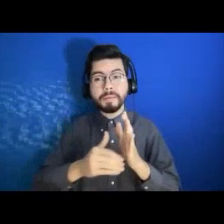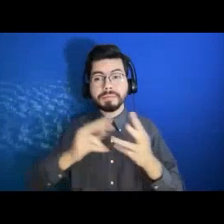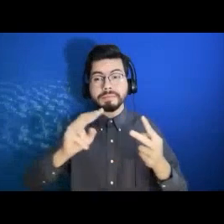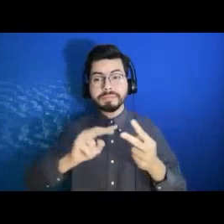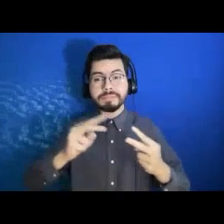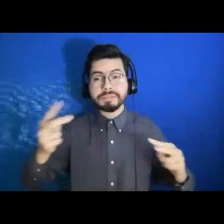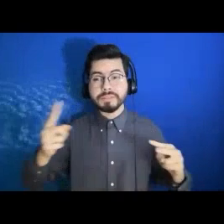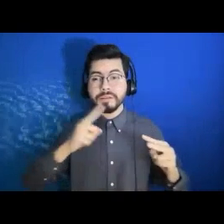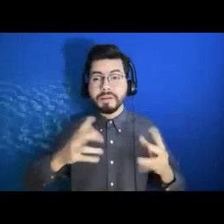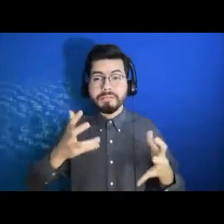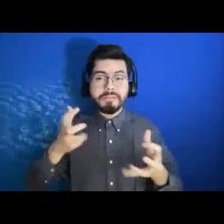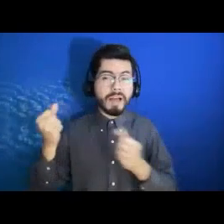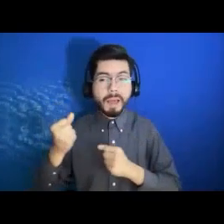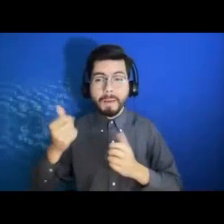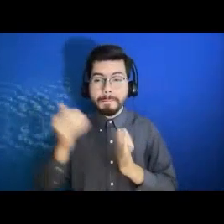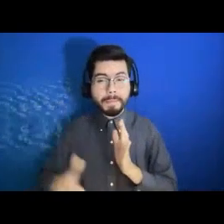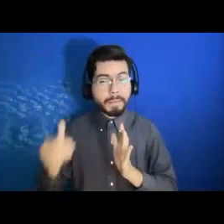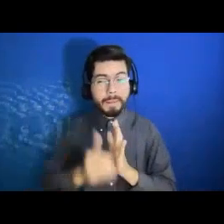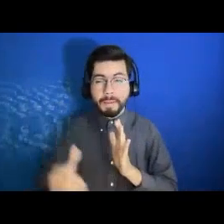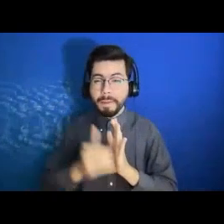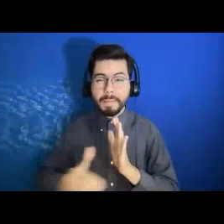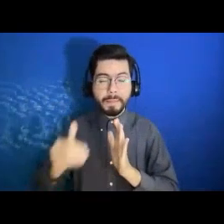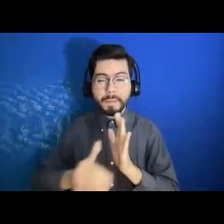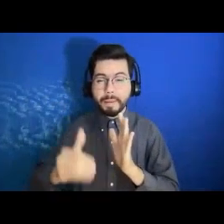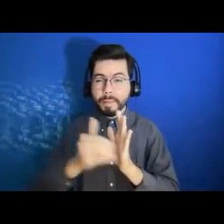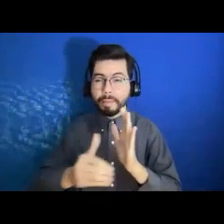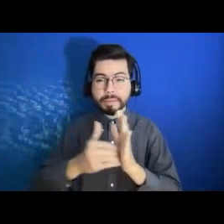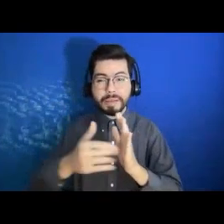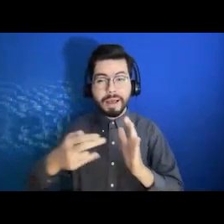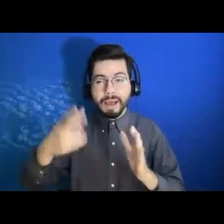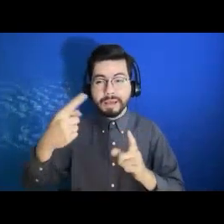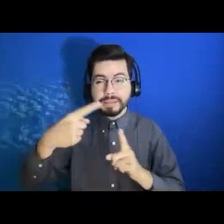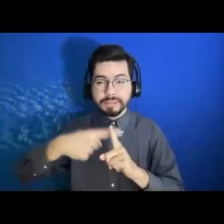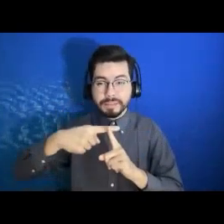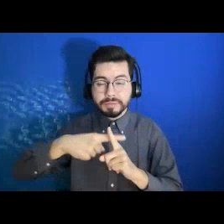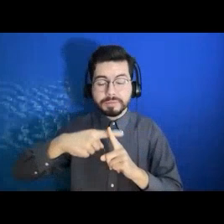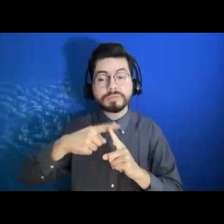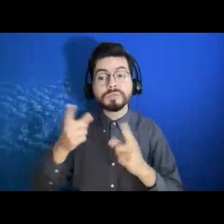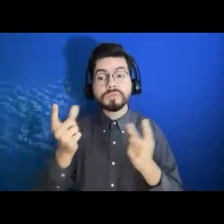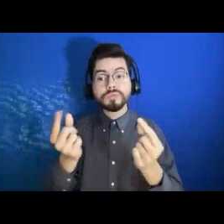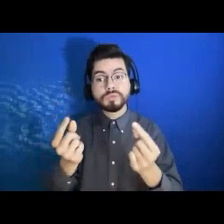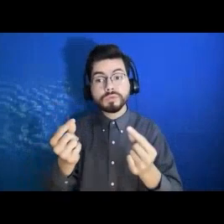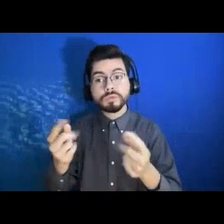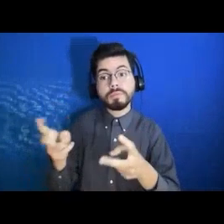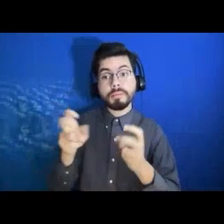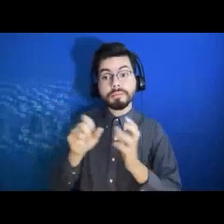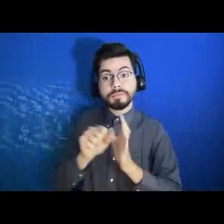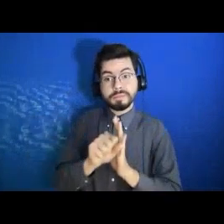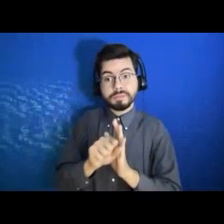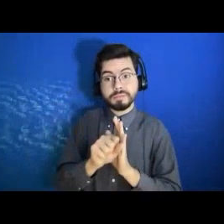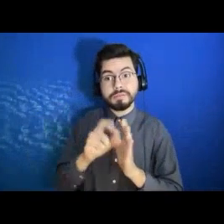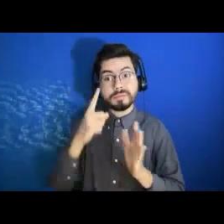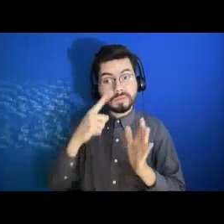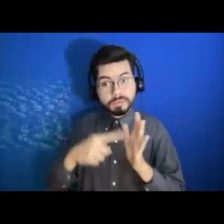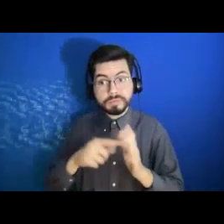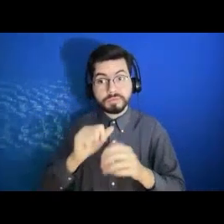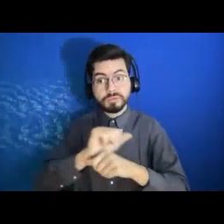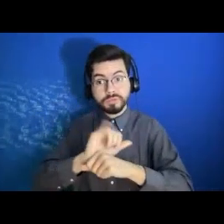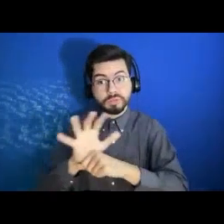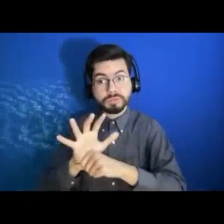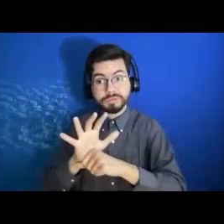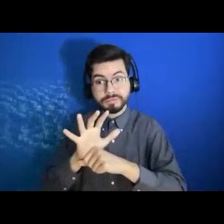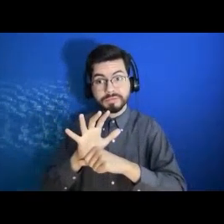that's what they use this for. They use these to take a sample, say, of a COVID virus,